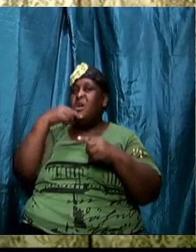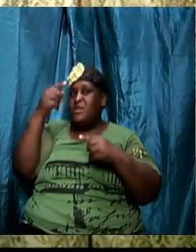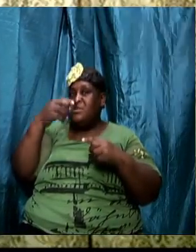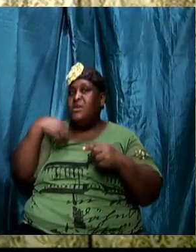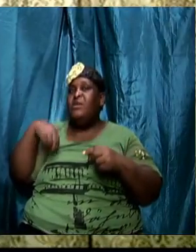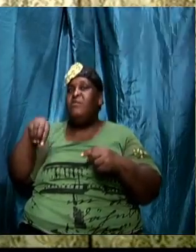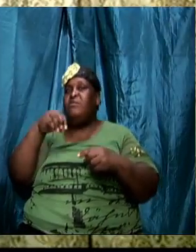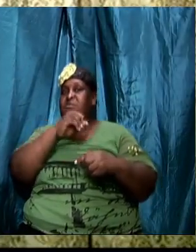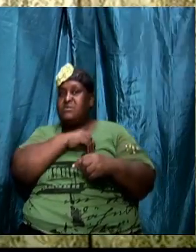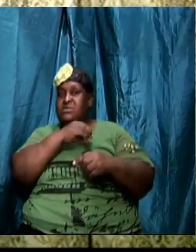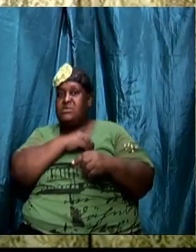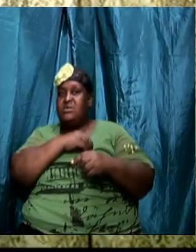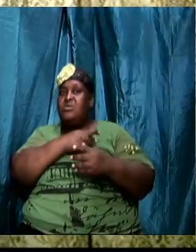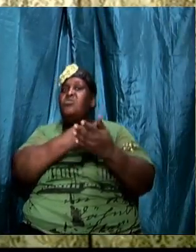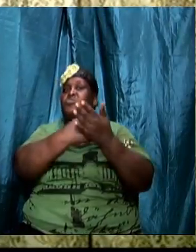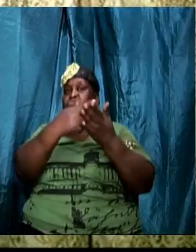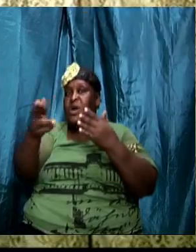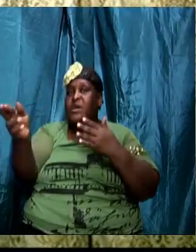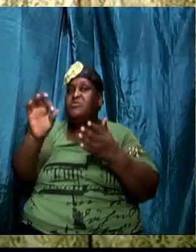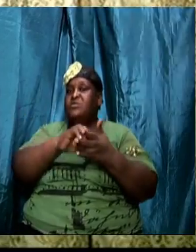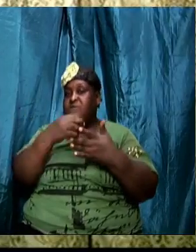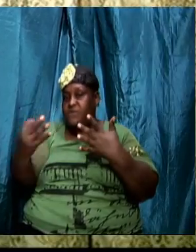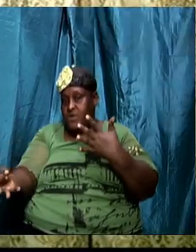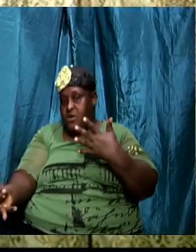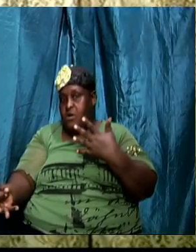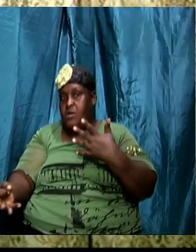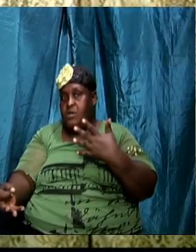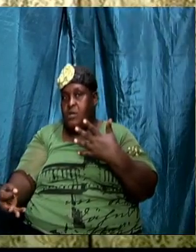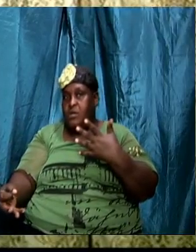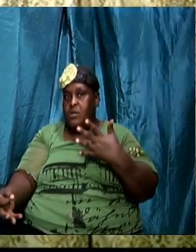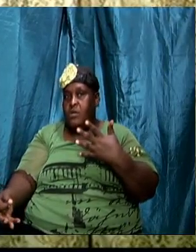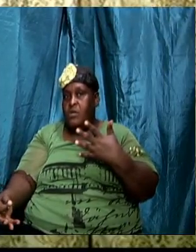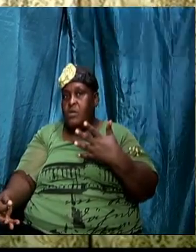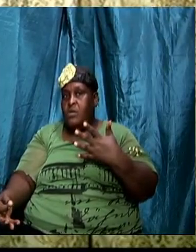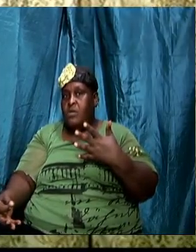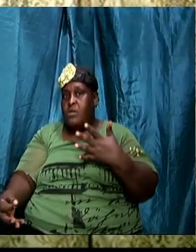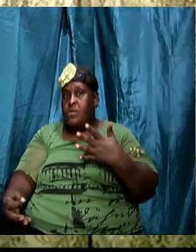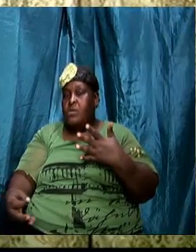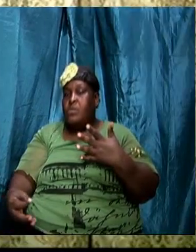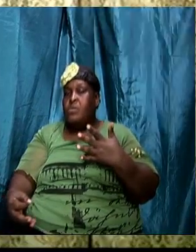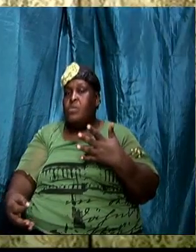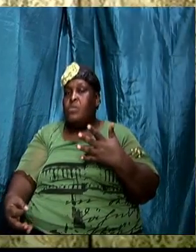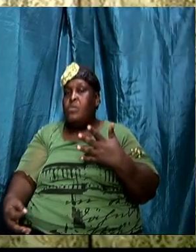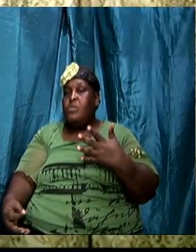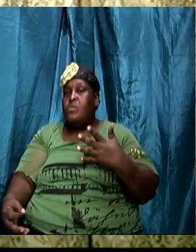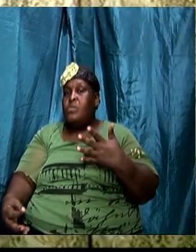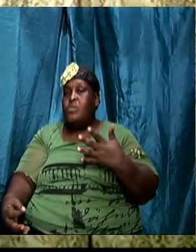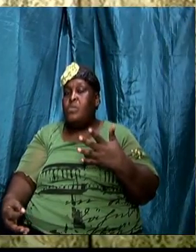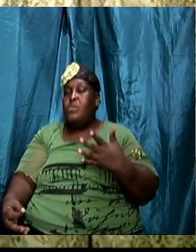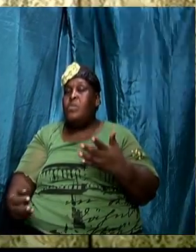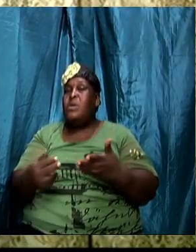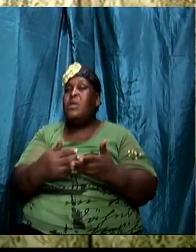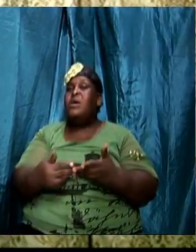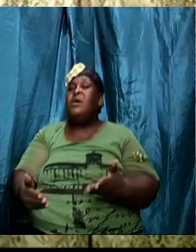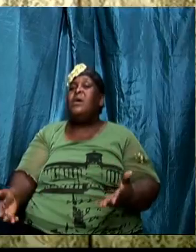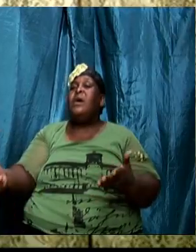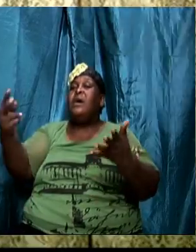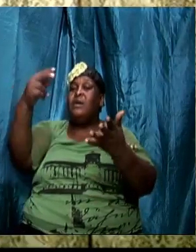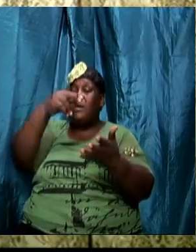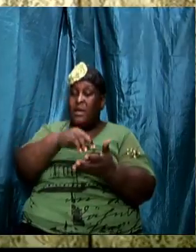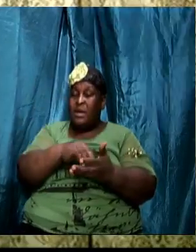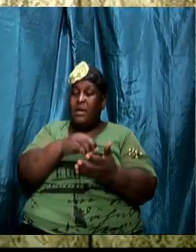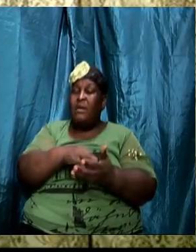many times will get up again and move again. I press towards the